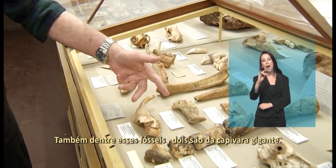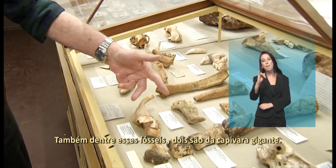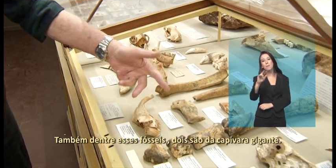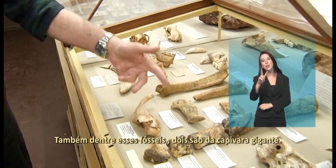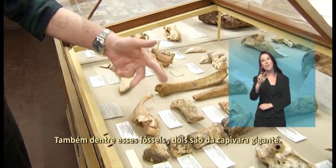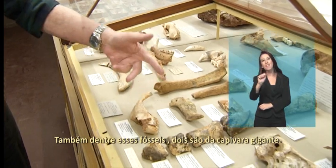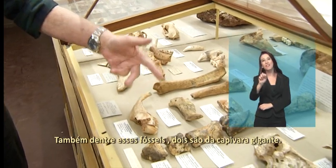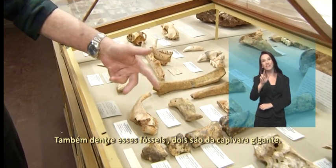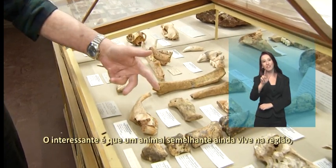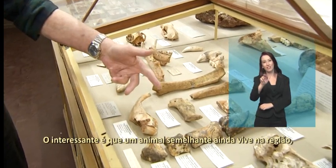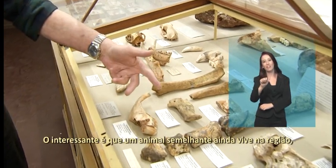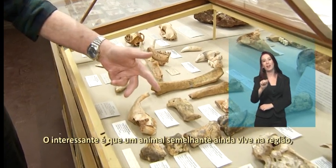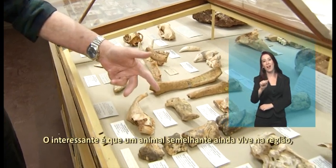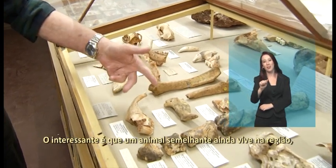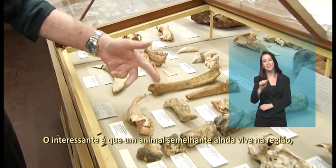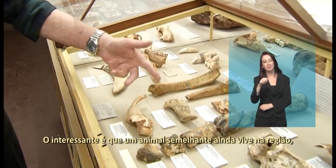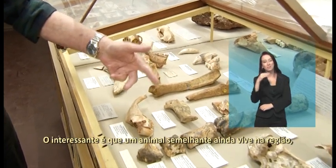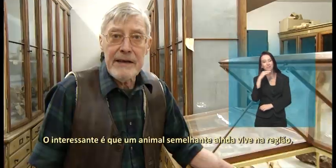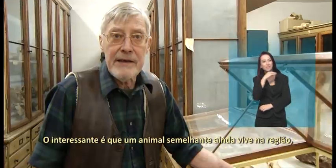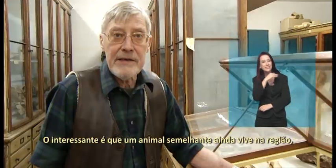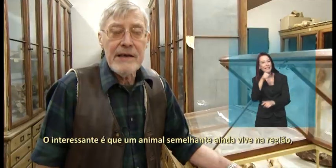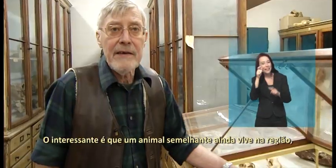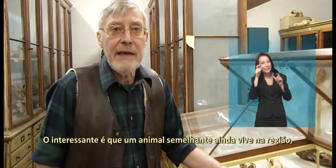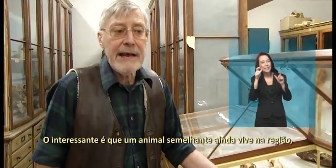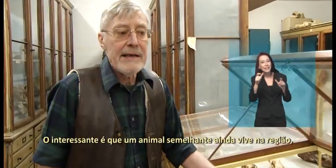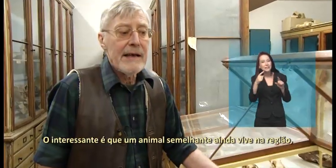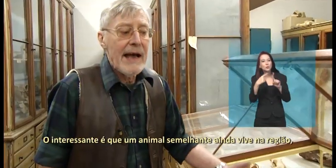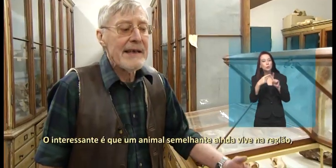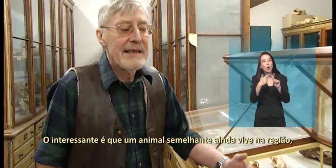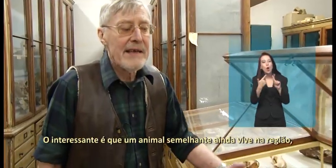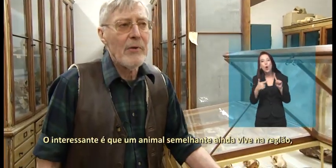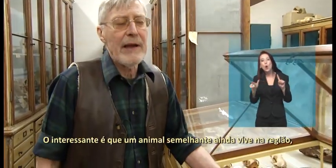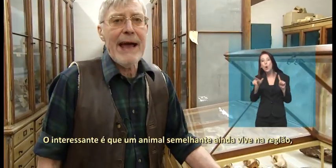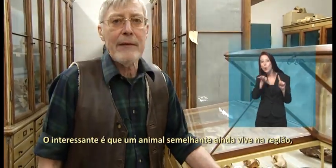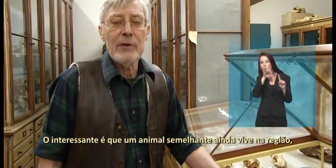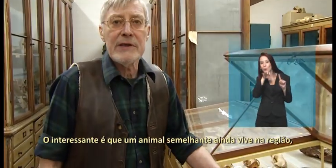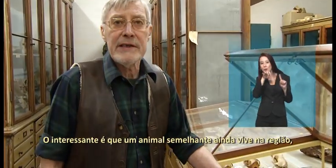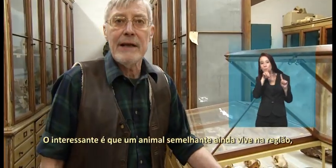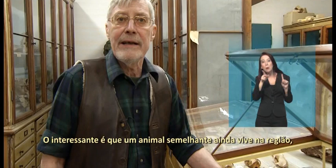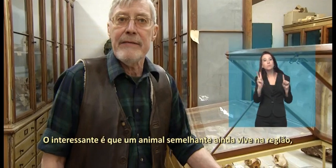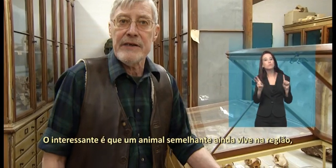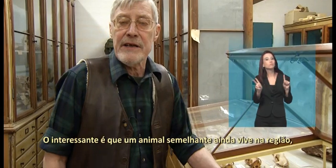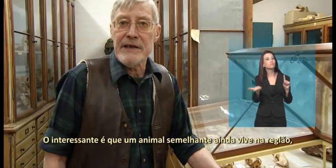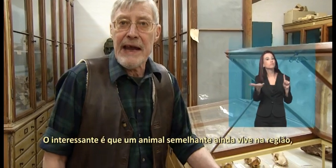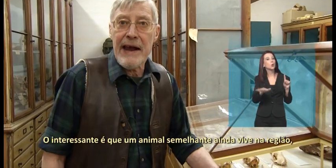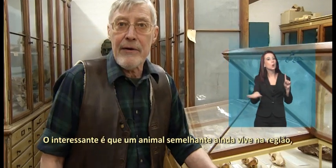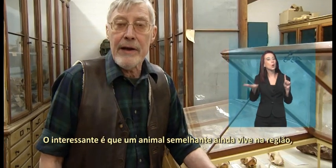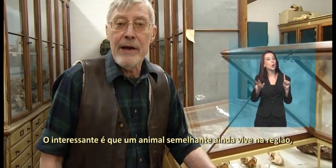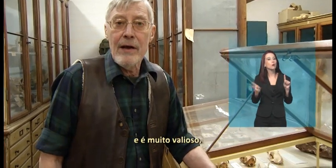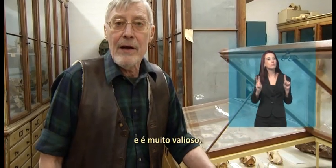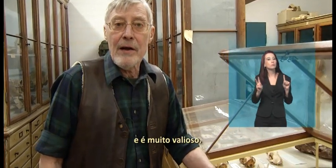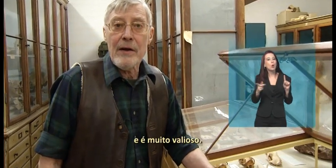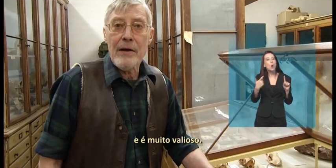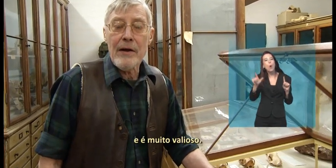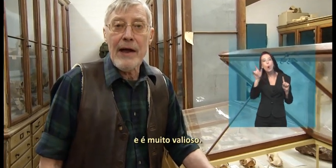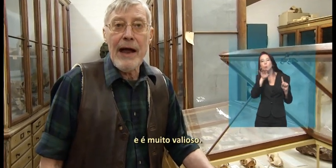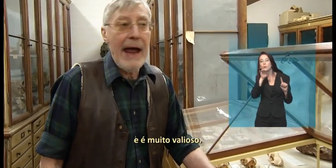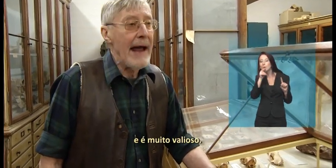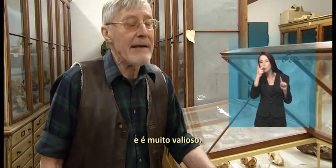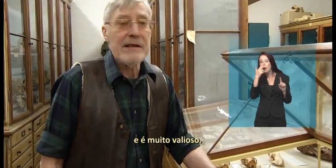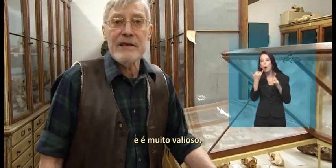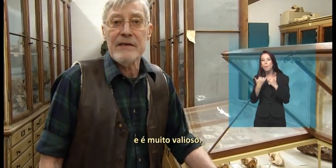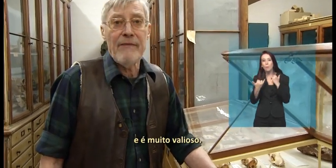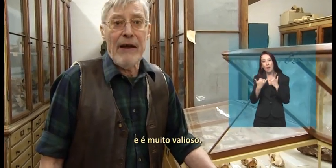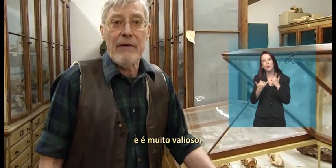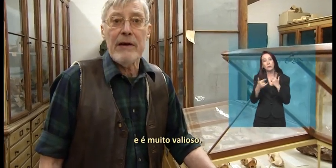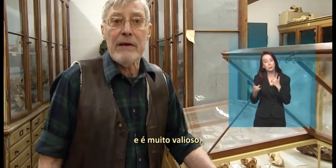capybara. The interesting thing is that a similar animal still lives in the area